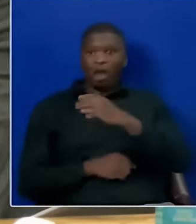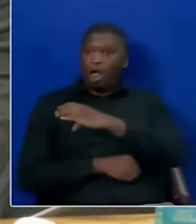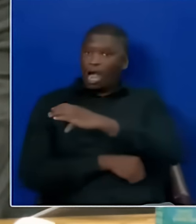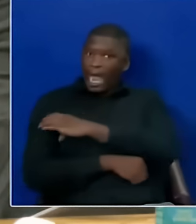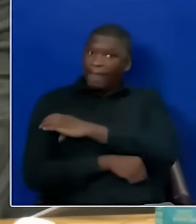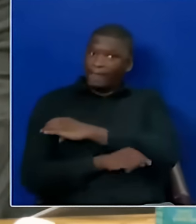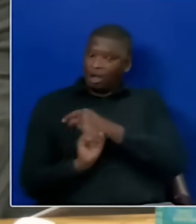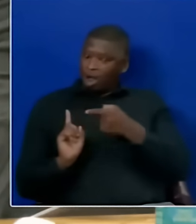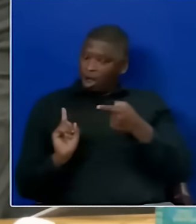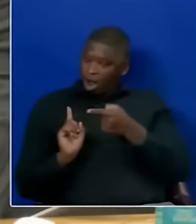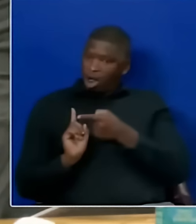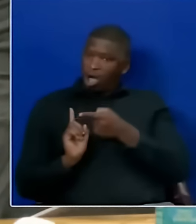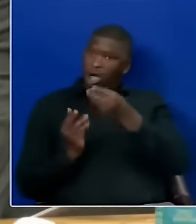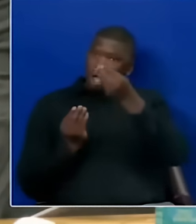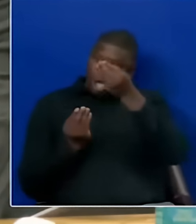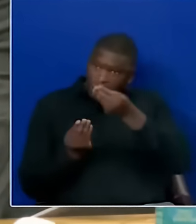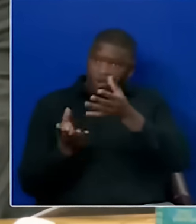told them that in May, June.